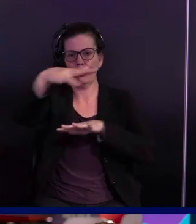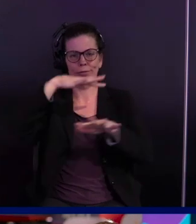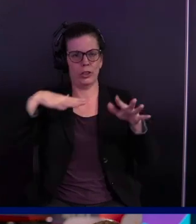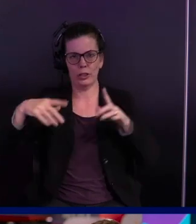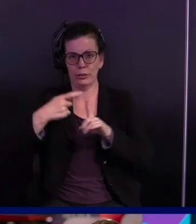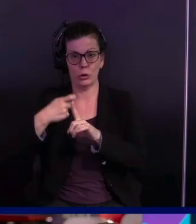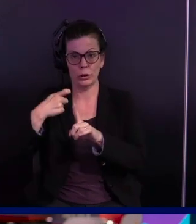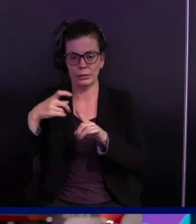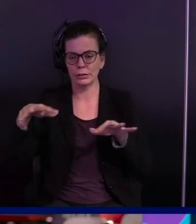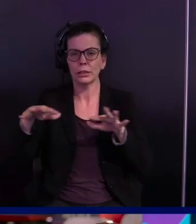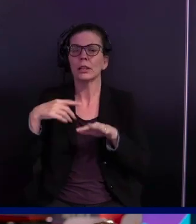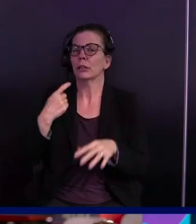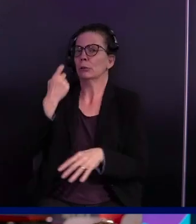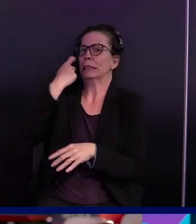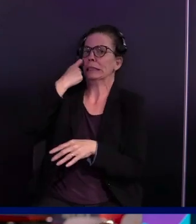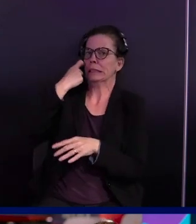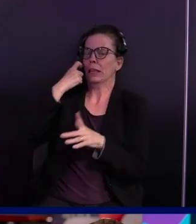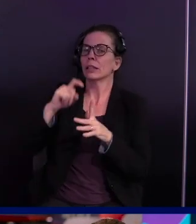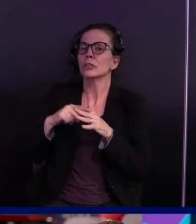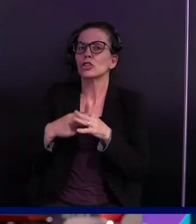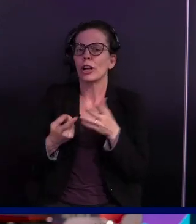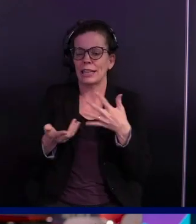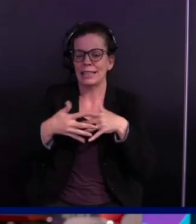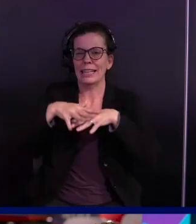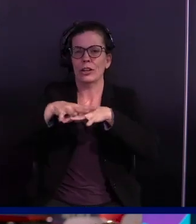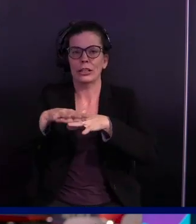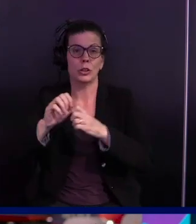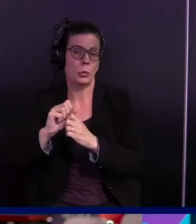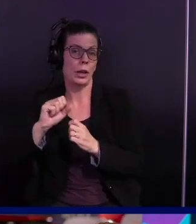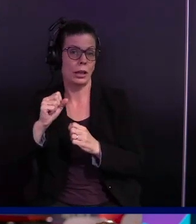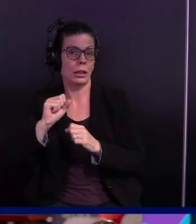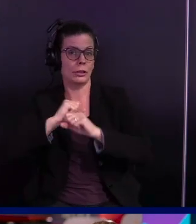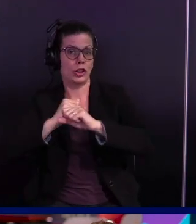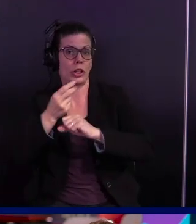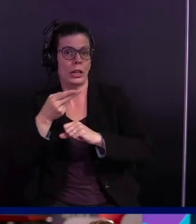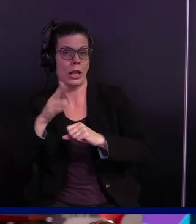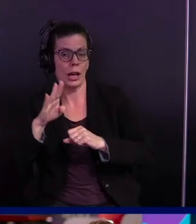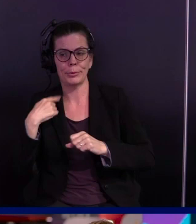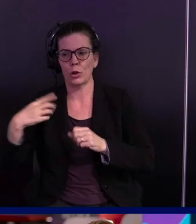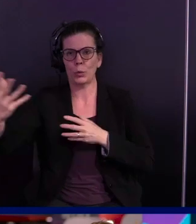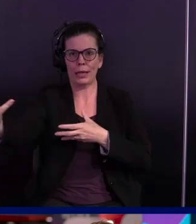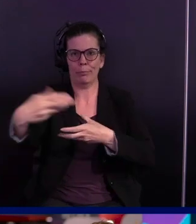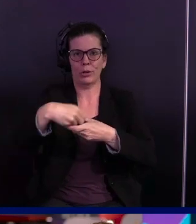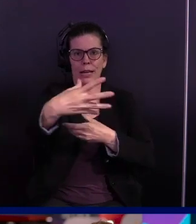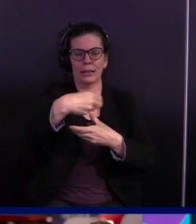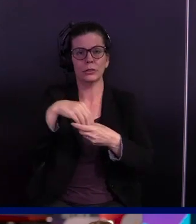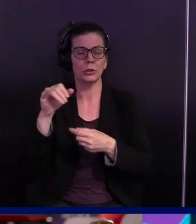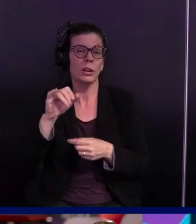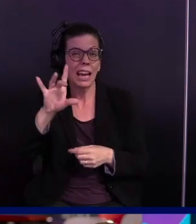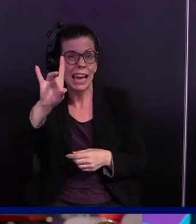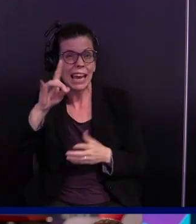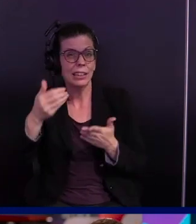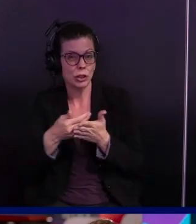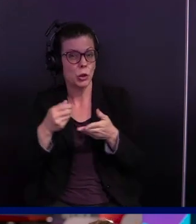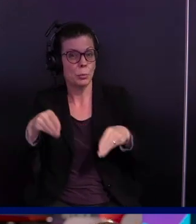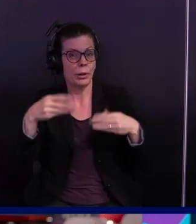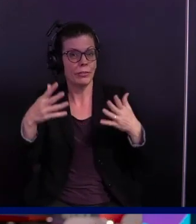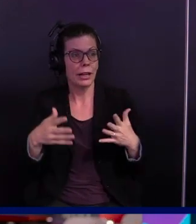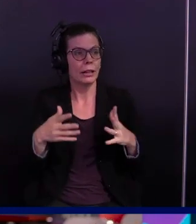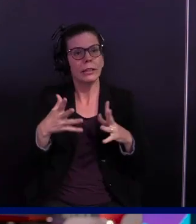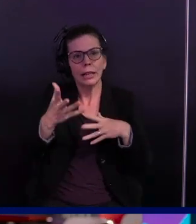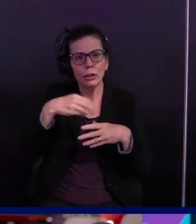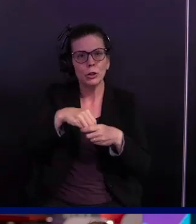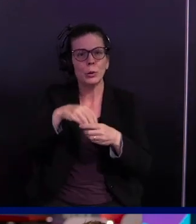Sure. And we've actually recently started an integration with Security Hub, and we're bringing in those findings as well from 8 new providers that work that